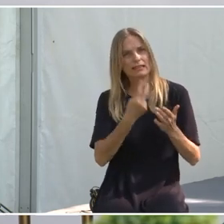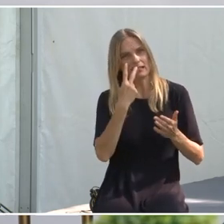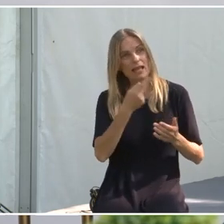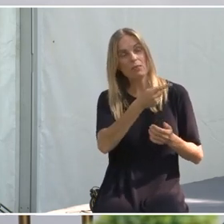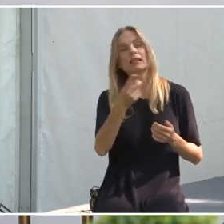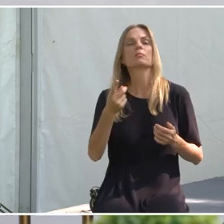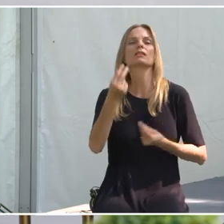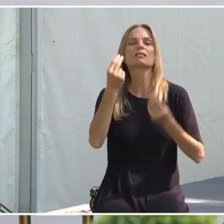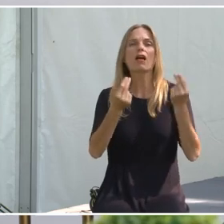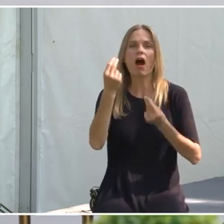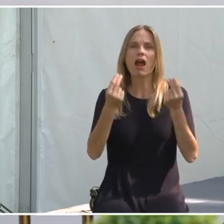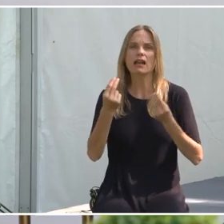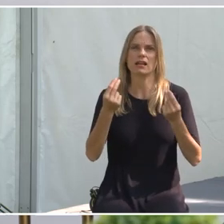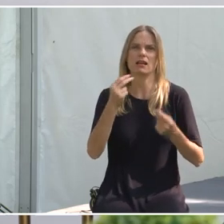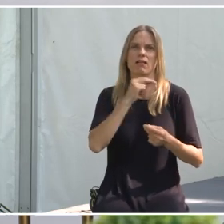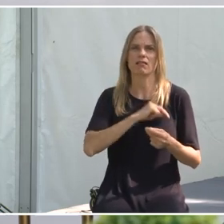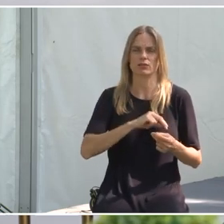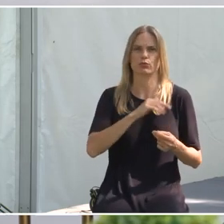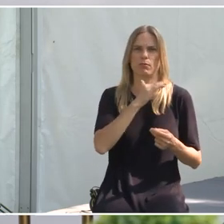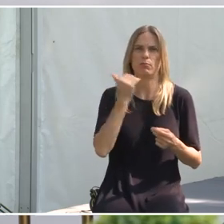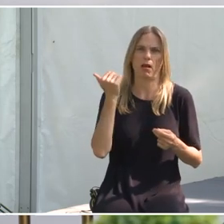on meme cultures.